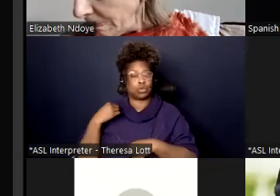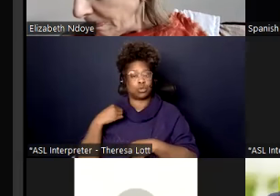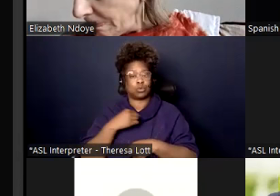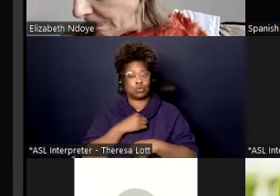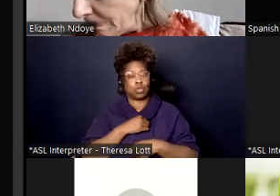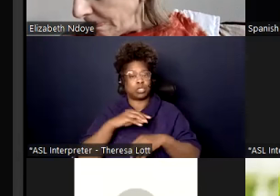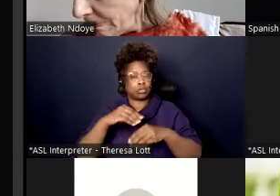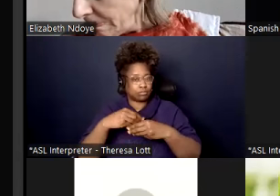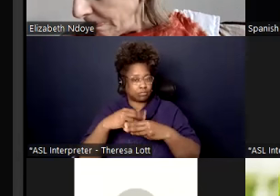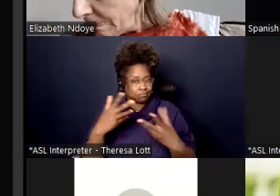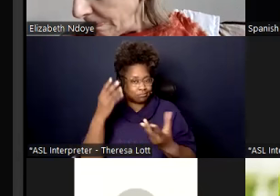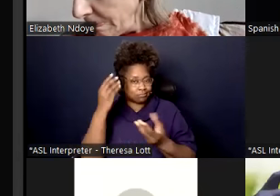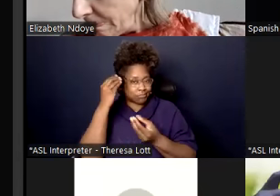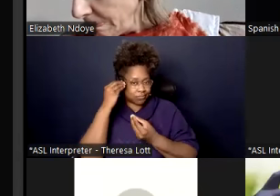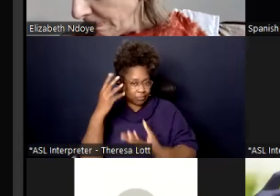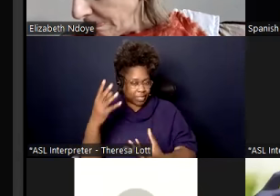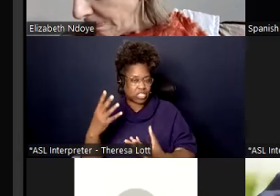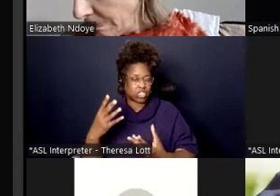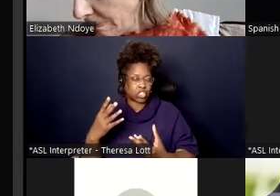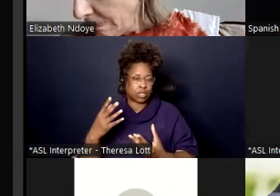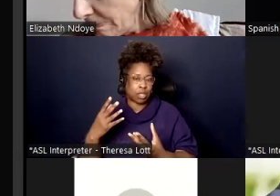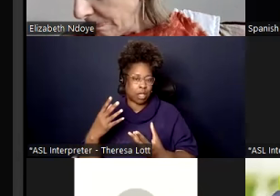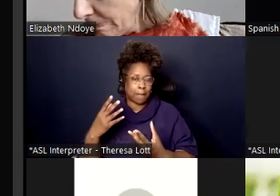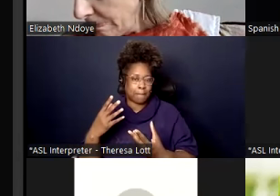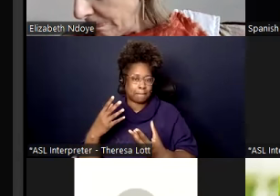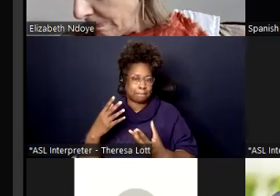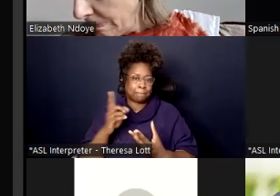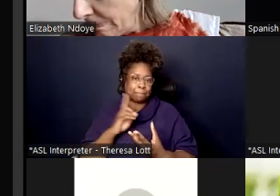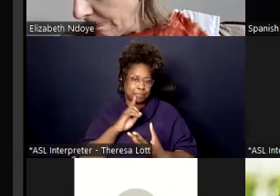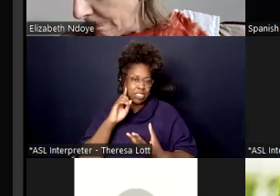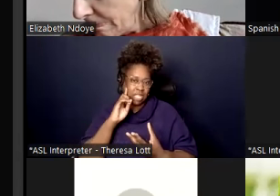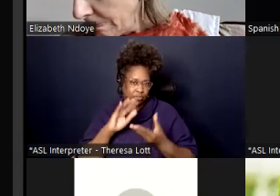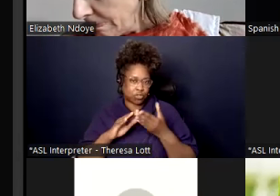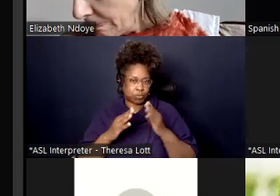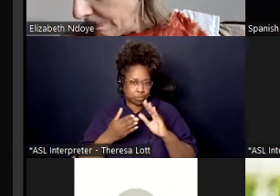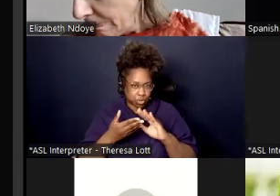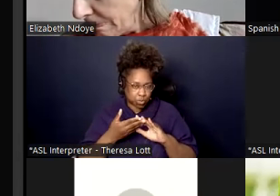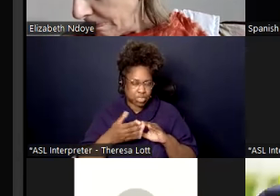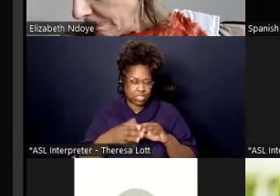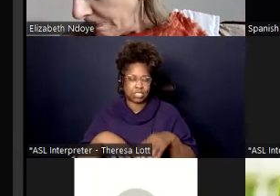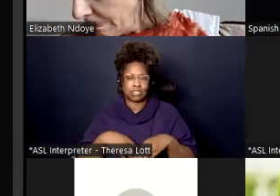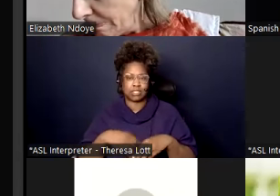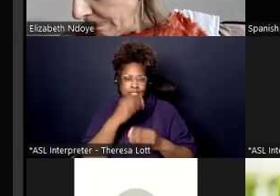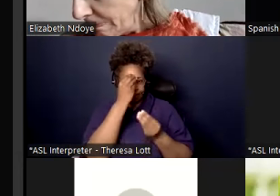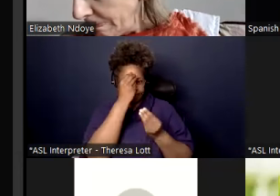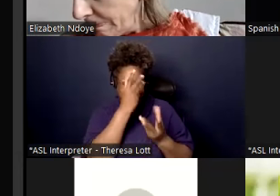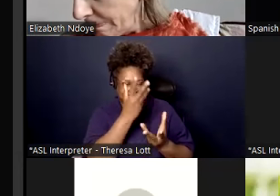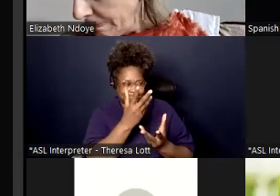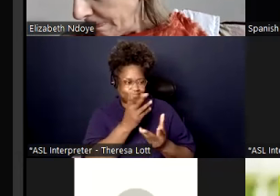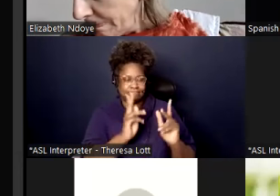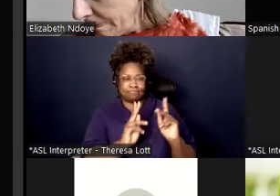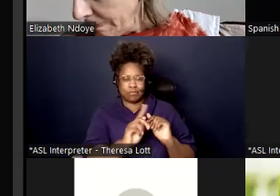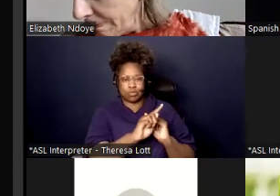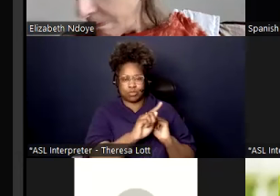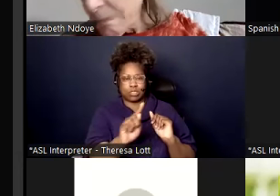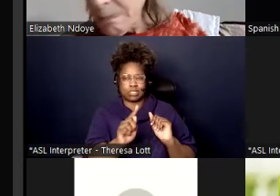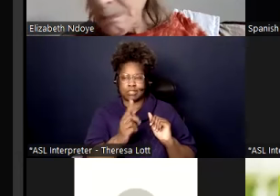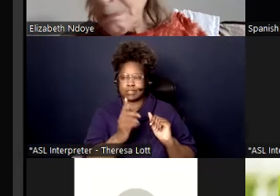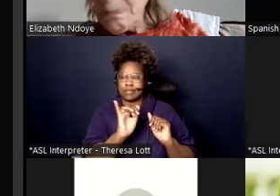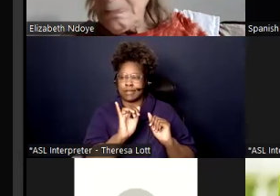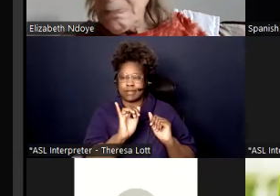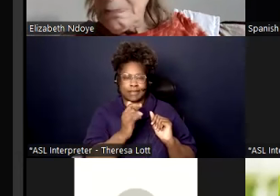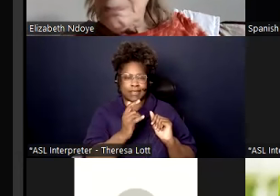providing information that's available to the deaf community and information that's available to folks with different kinds of either